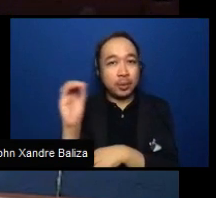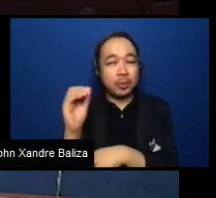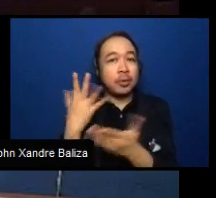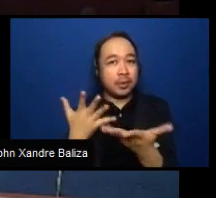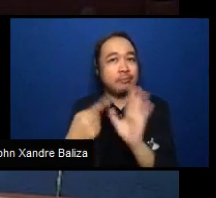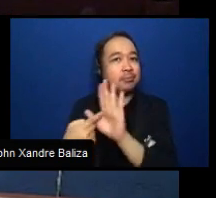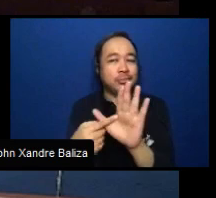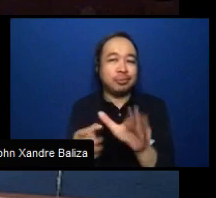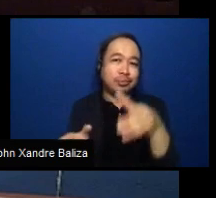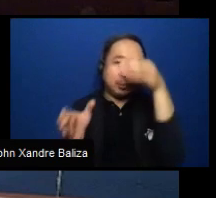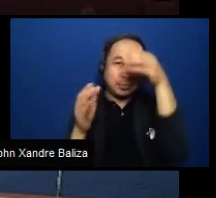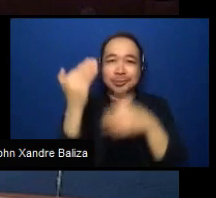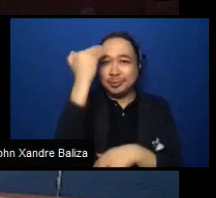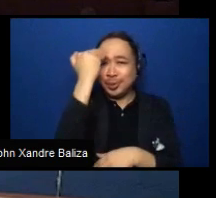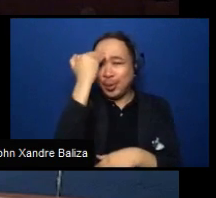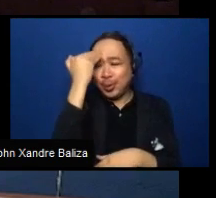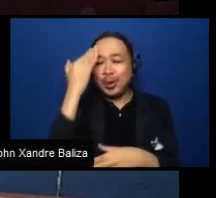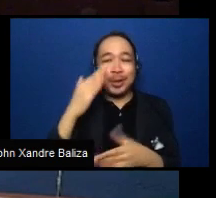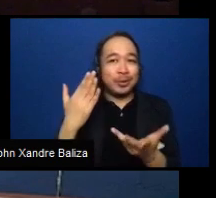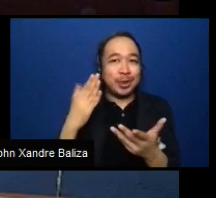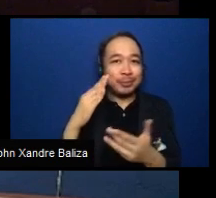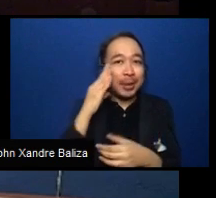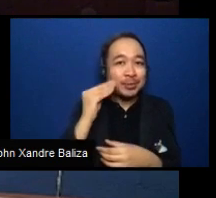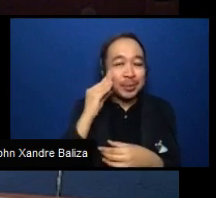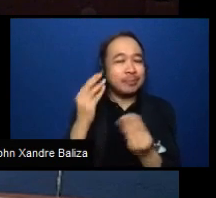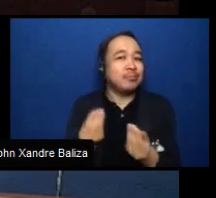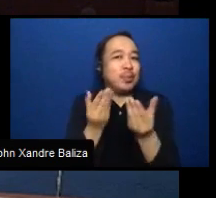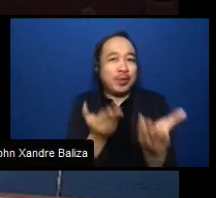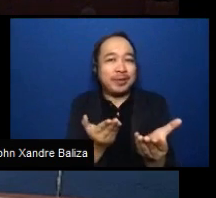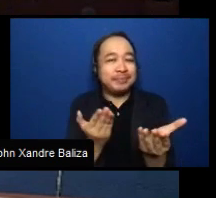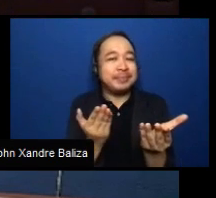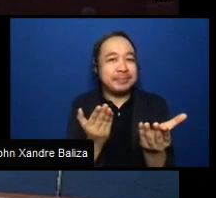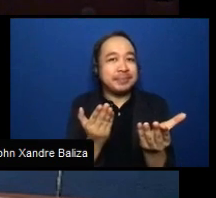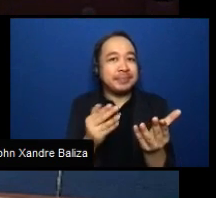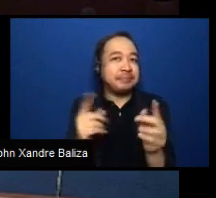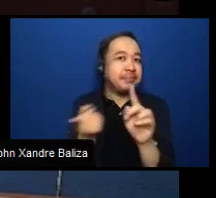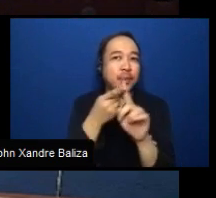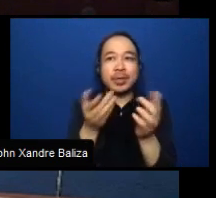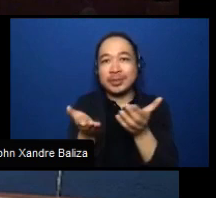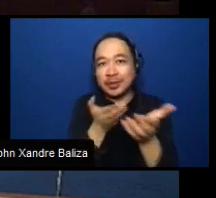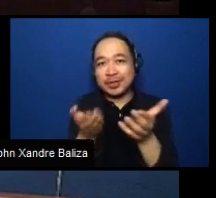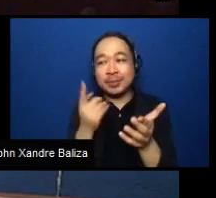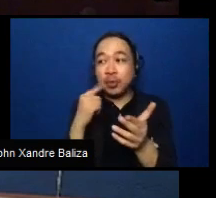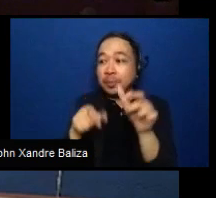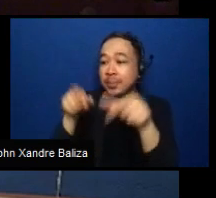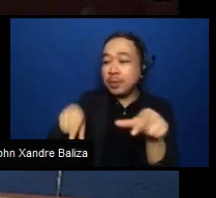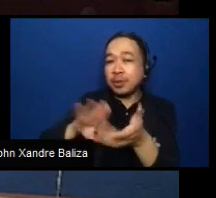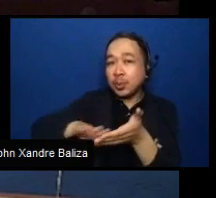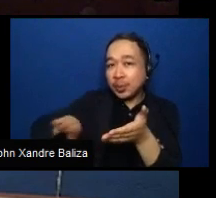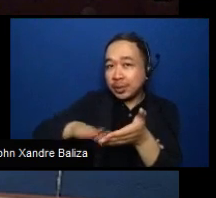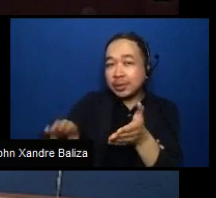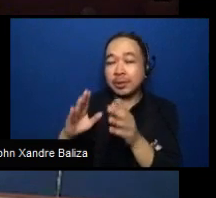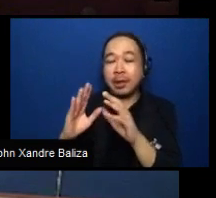knowledge and experience in reaching and delivering sensitive services to marginalized communities and populations.